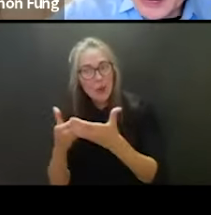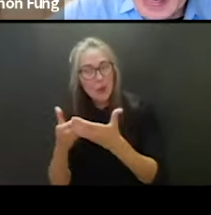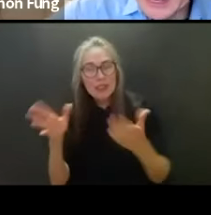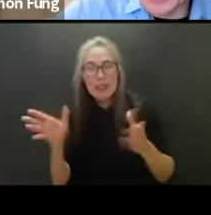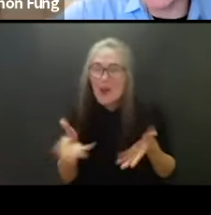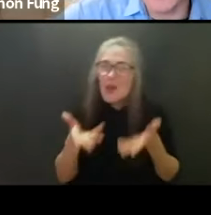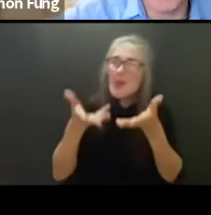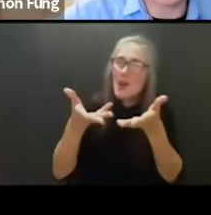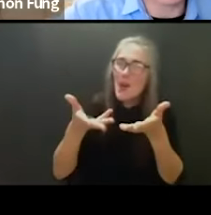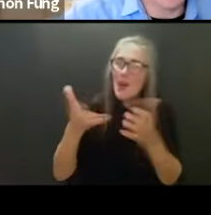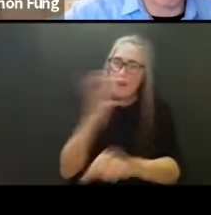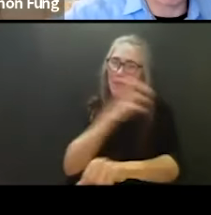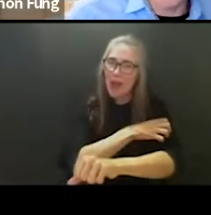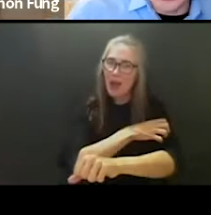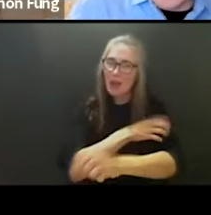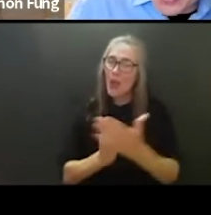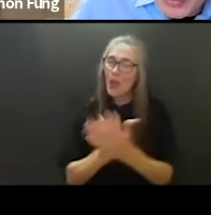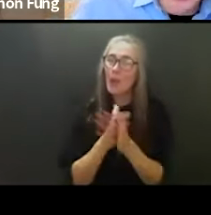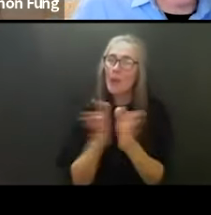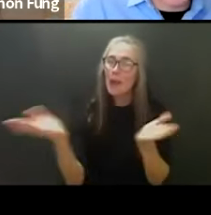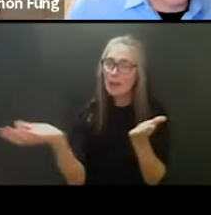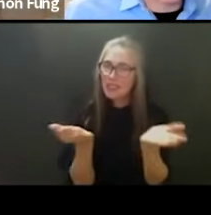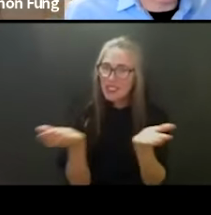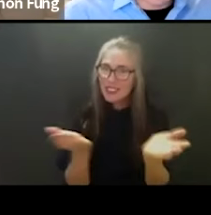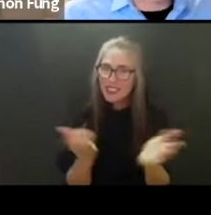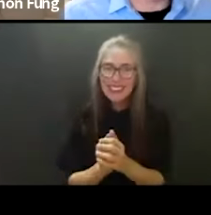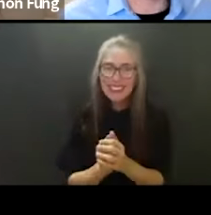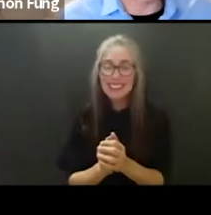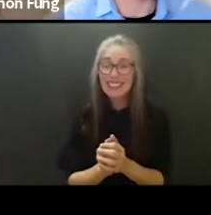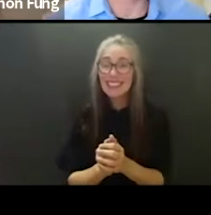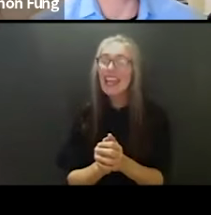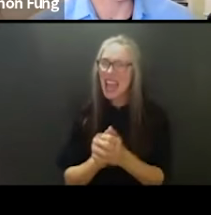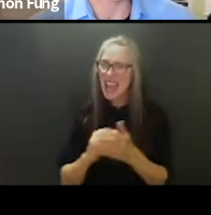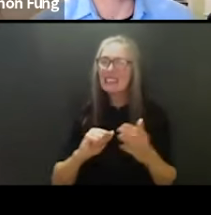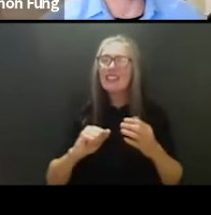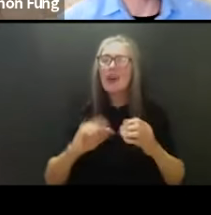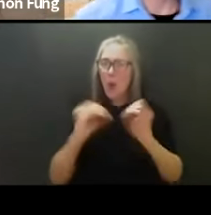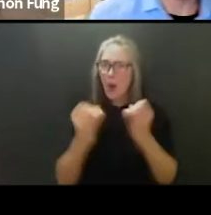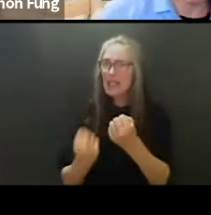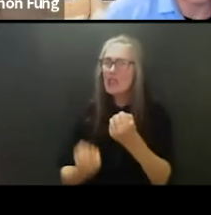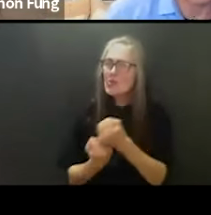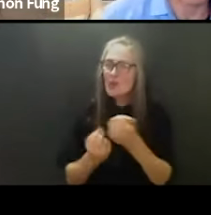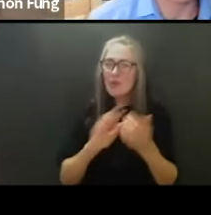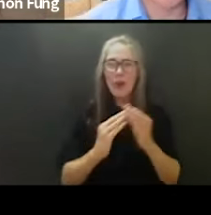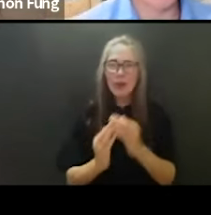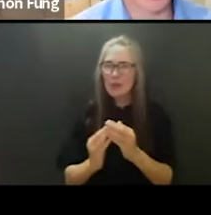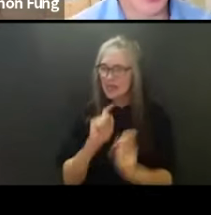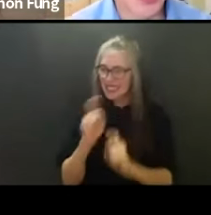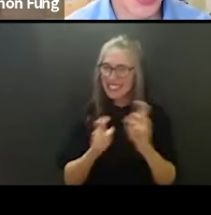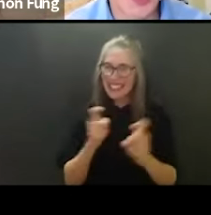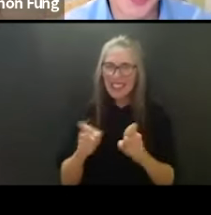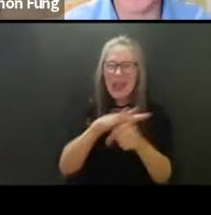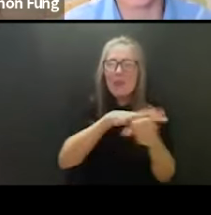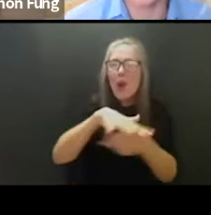be getting their labor and their help. And so expanding their group power through public service folks support for community based